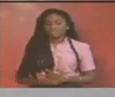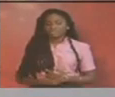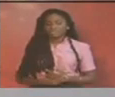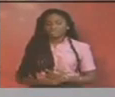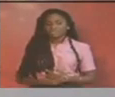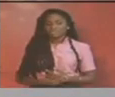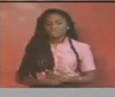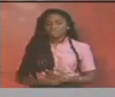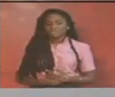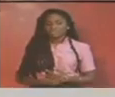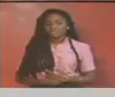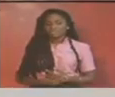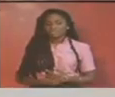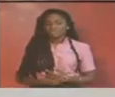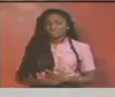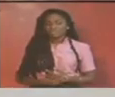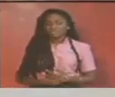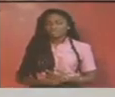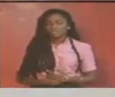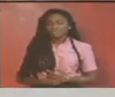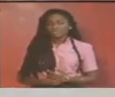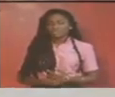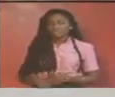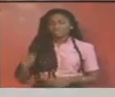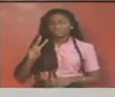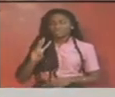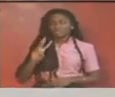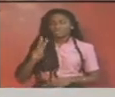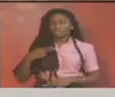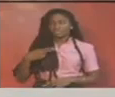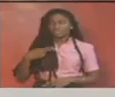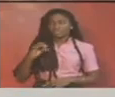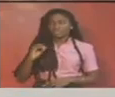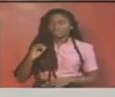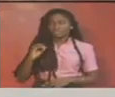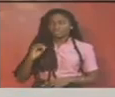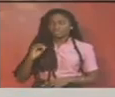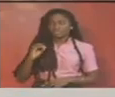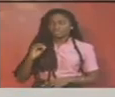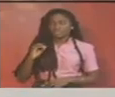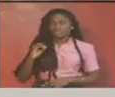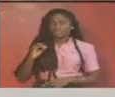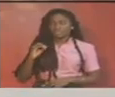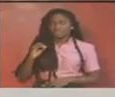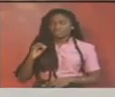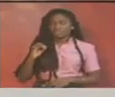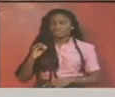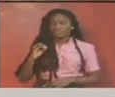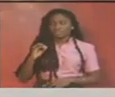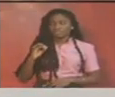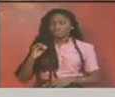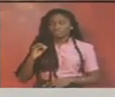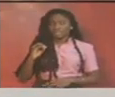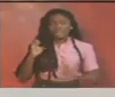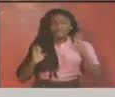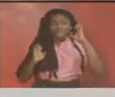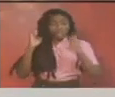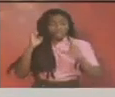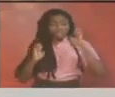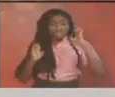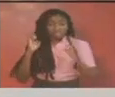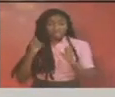would, in brief, the WHO's evaluation that's shared with member states